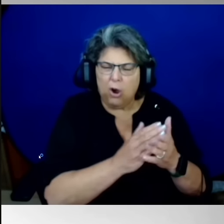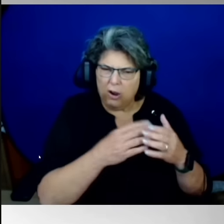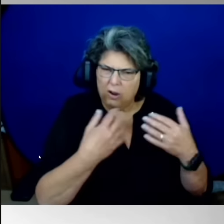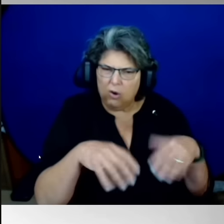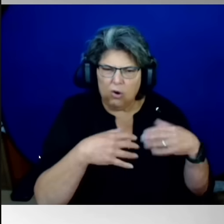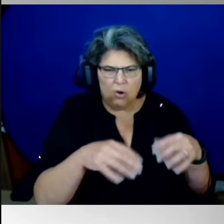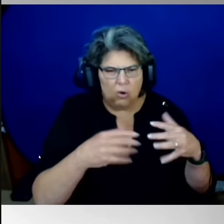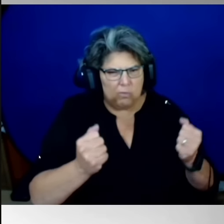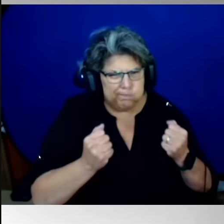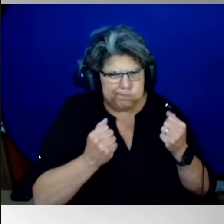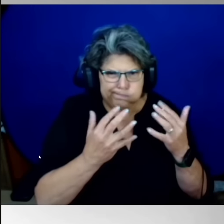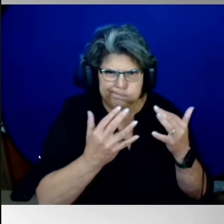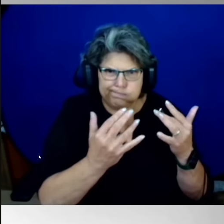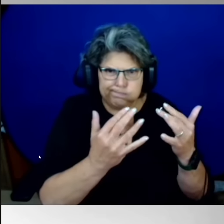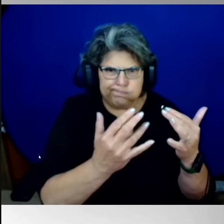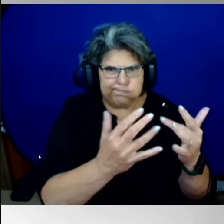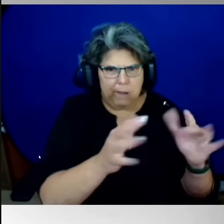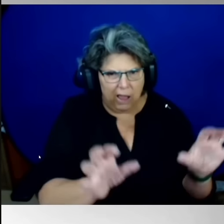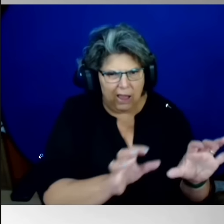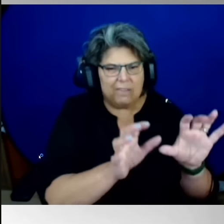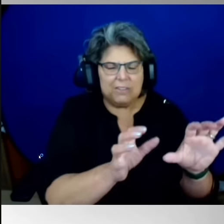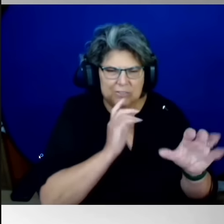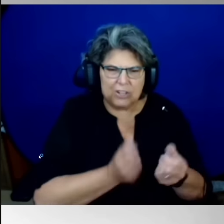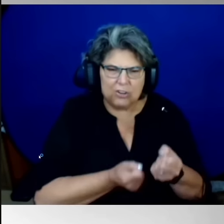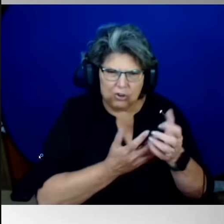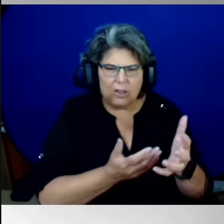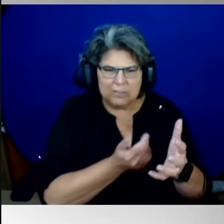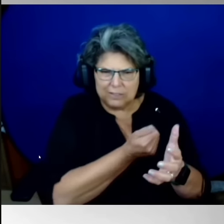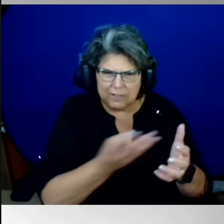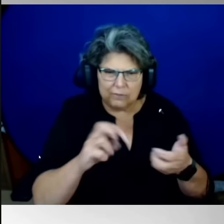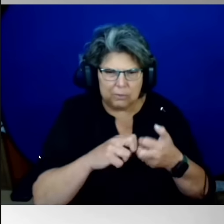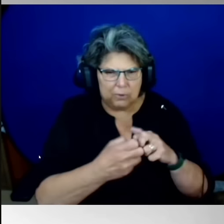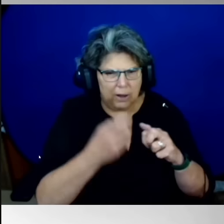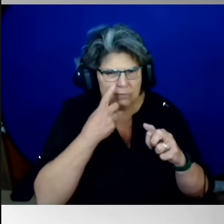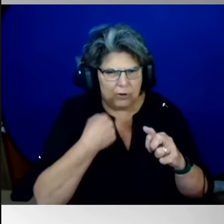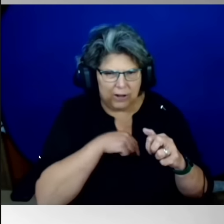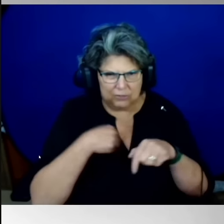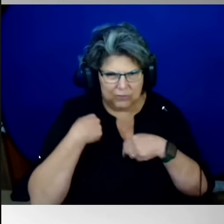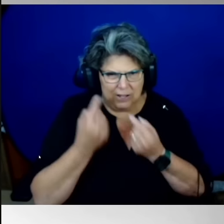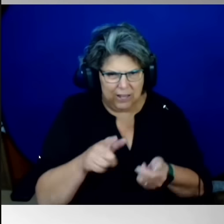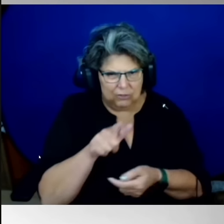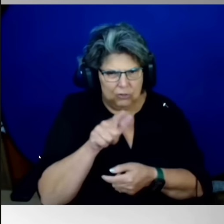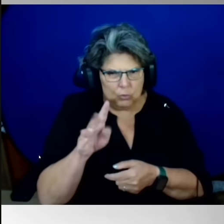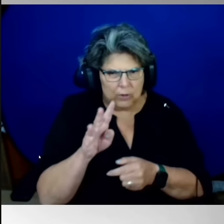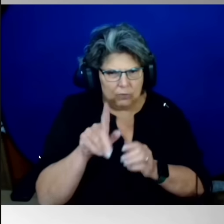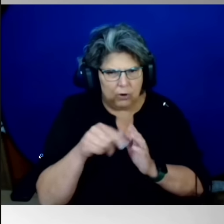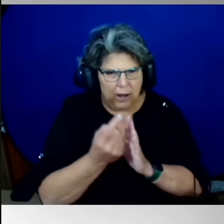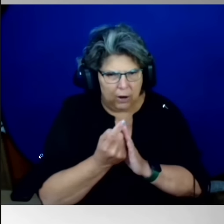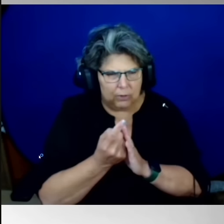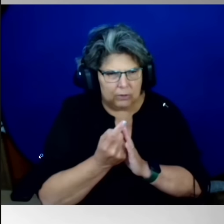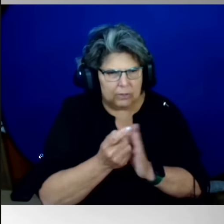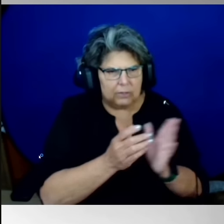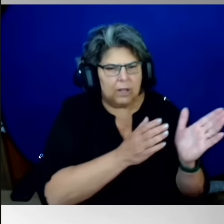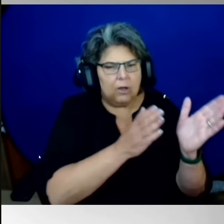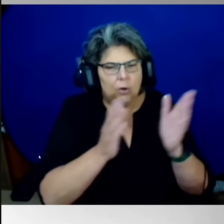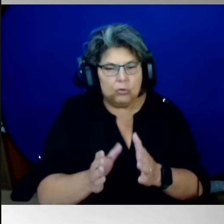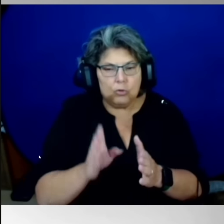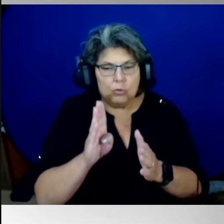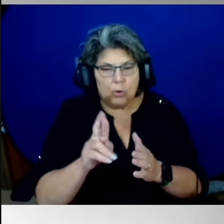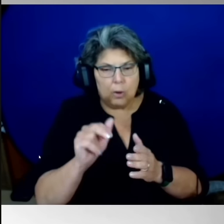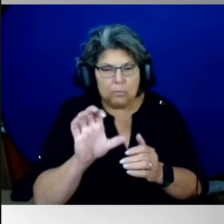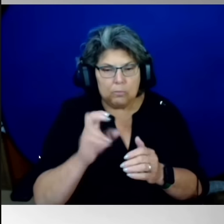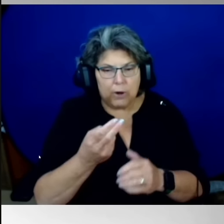and been problematic for us over the past 24 hours. Moving around into what we call Branch 15,